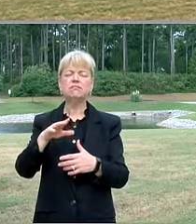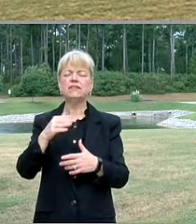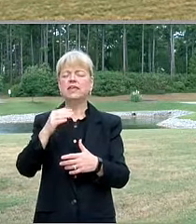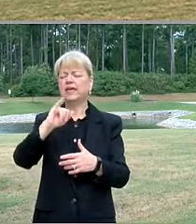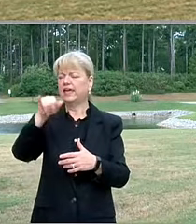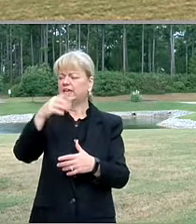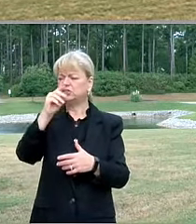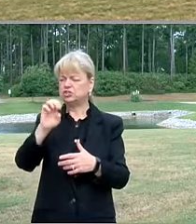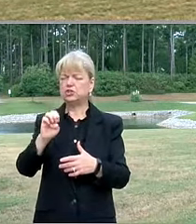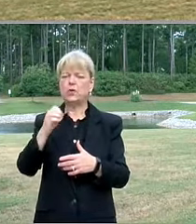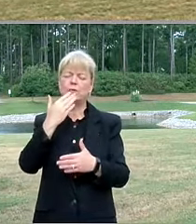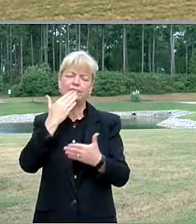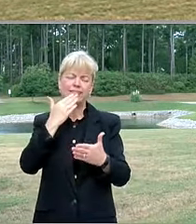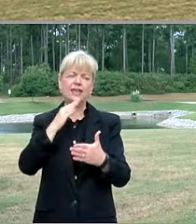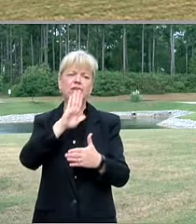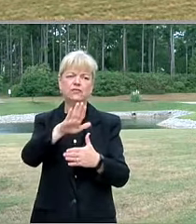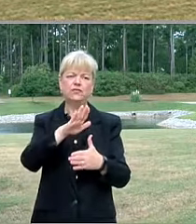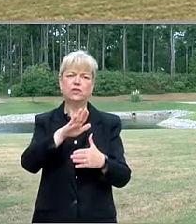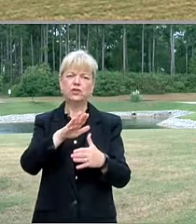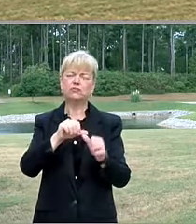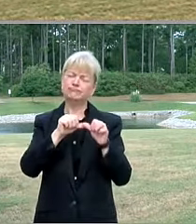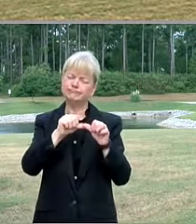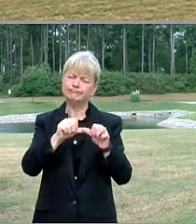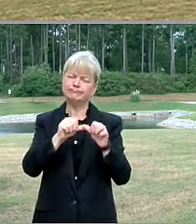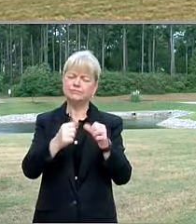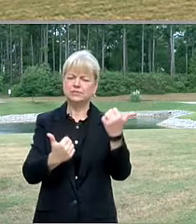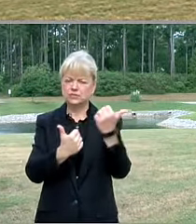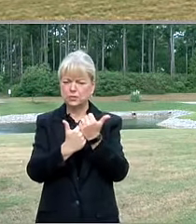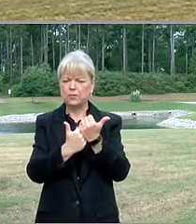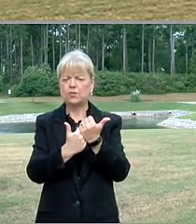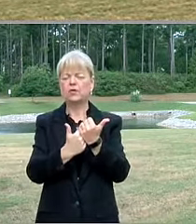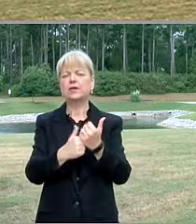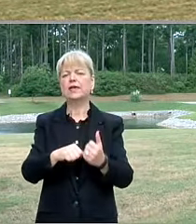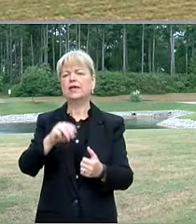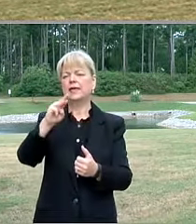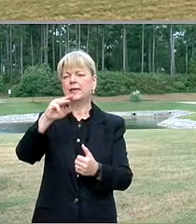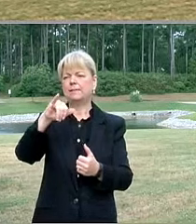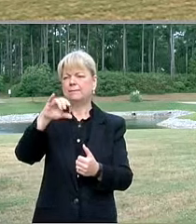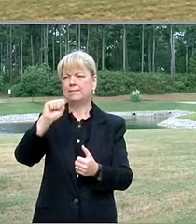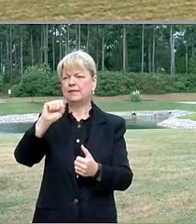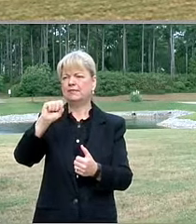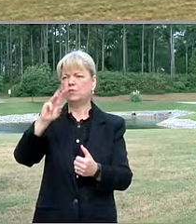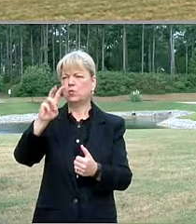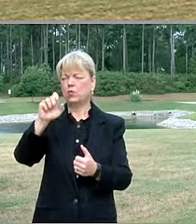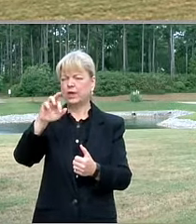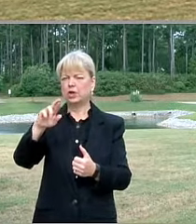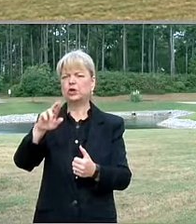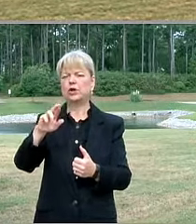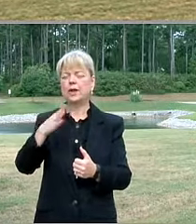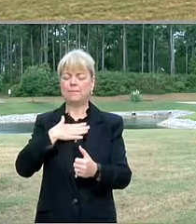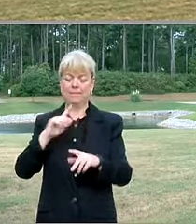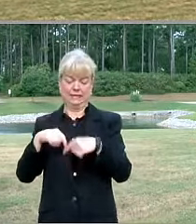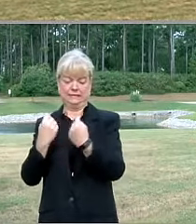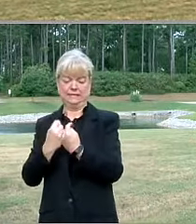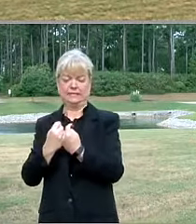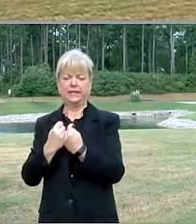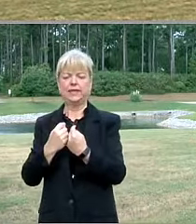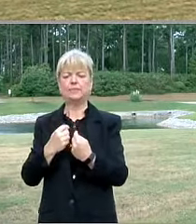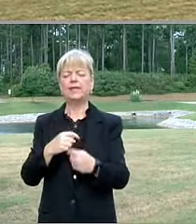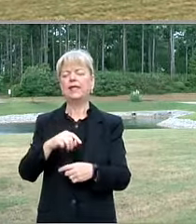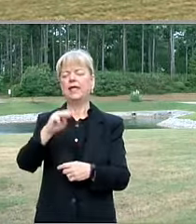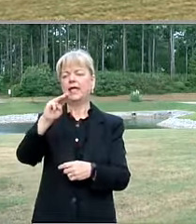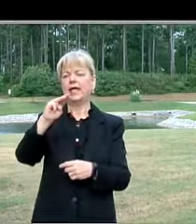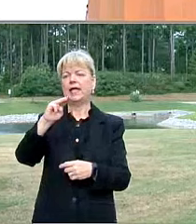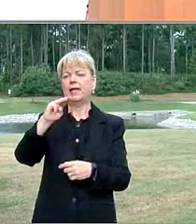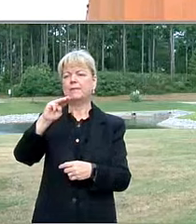you, sir, for your steadfast support. We've also got Ms. Wicker sitting over there, Marion, my teammate, Major General Gavin